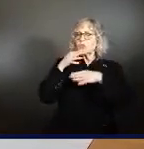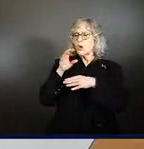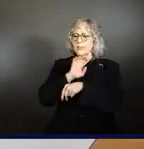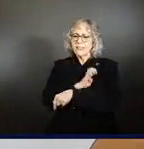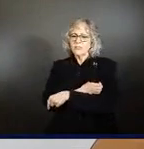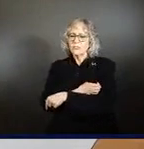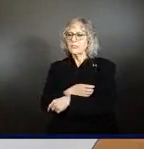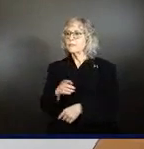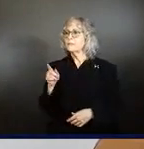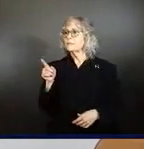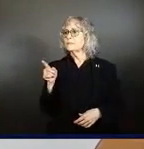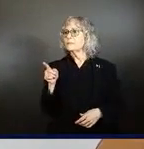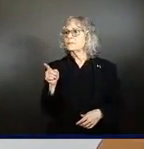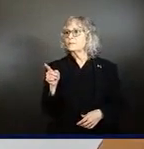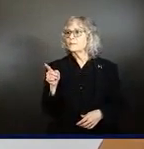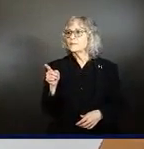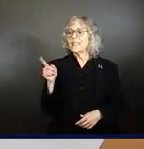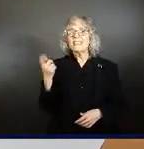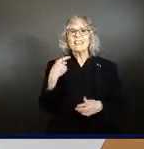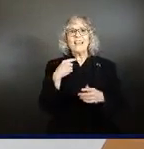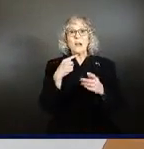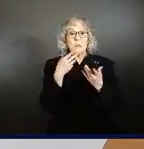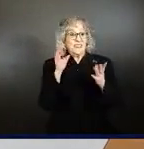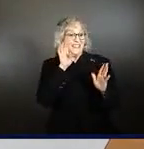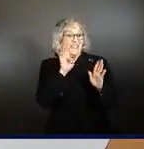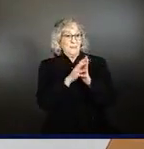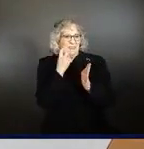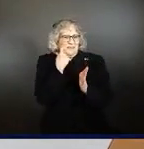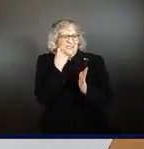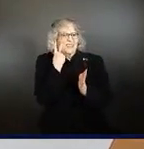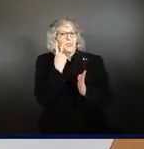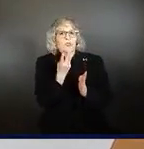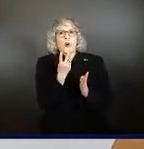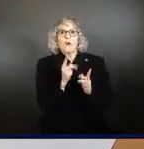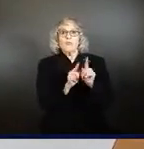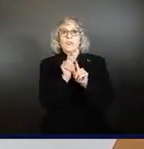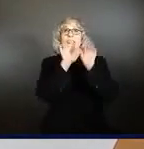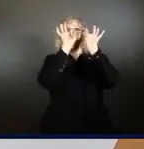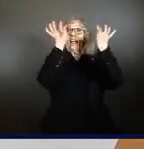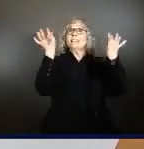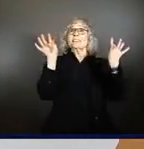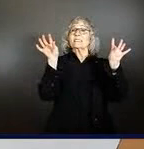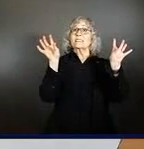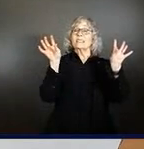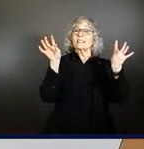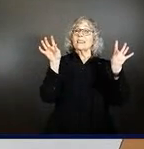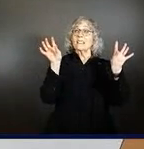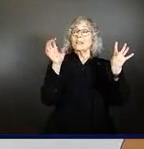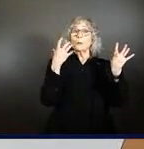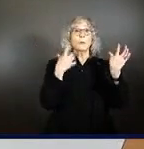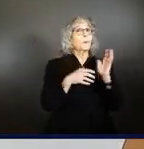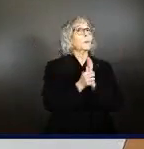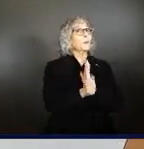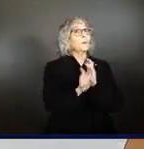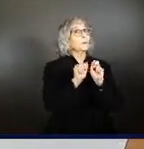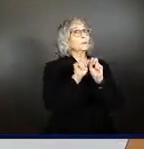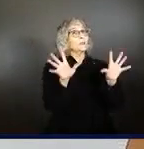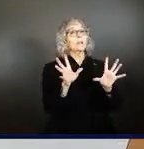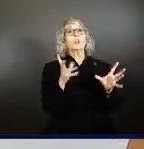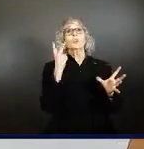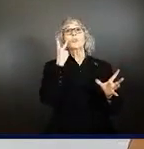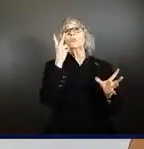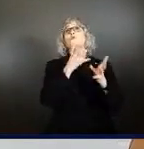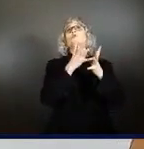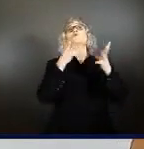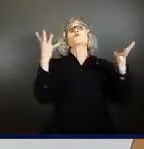Well, these detailed images that you were just seeing about galaxies, there's some of them for which you can see such